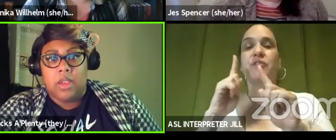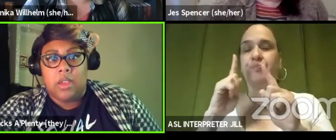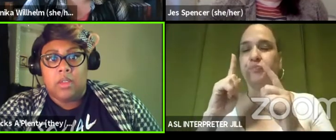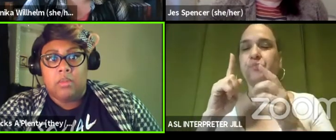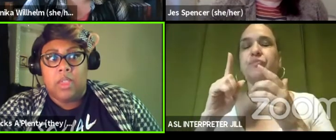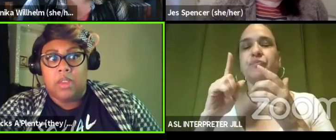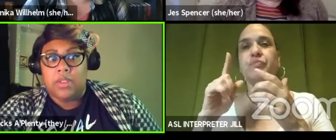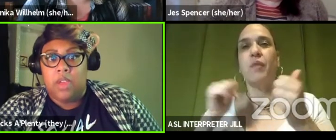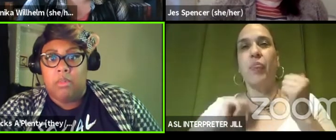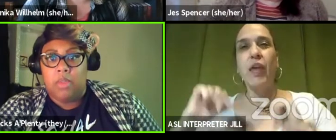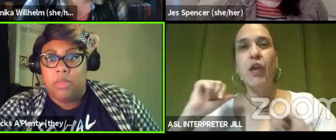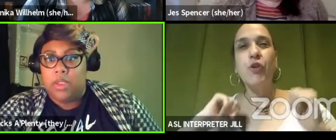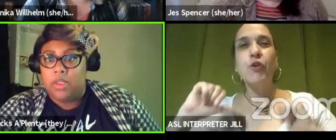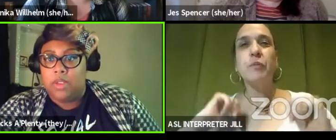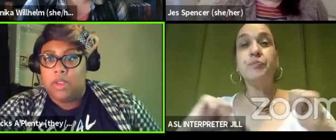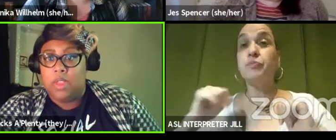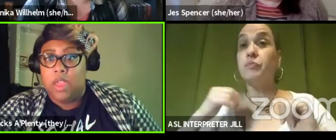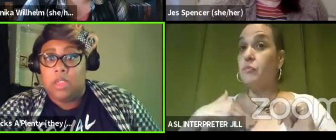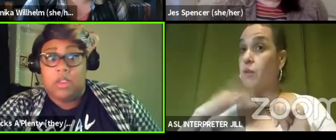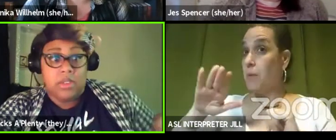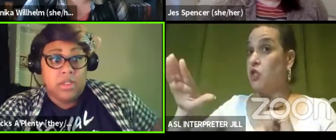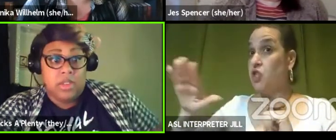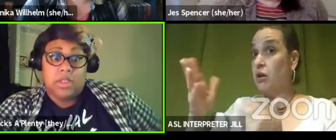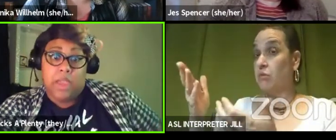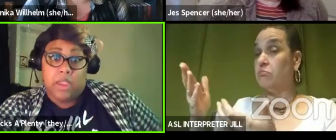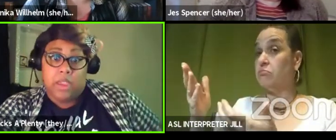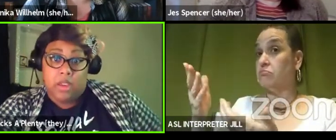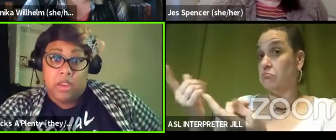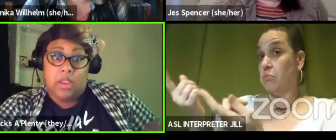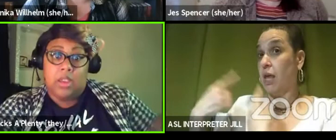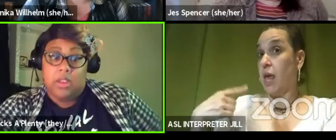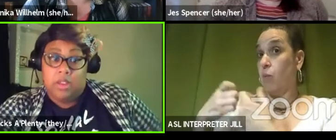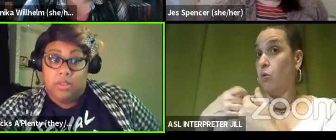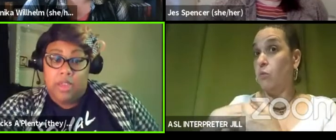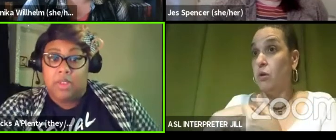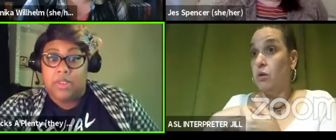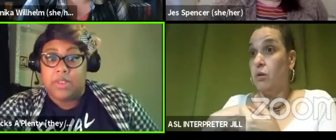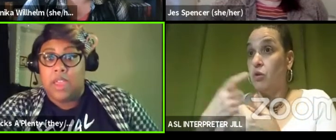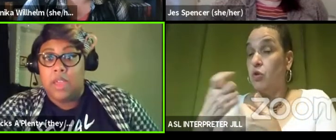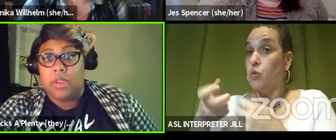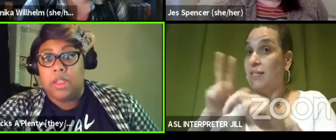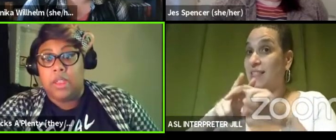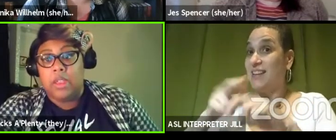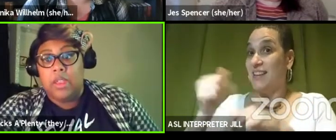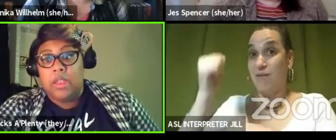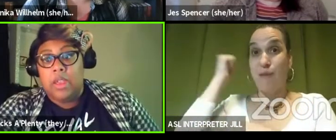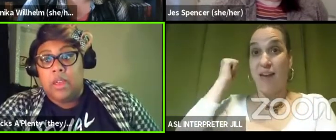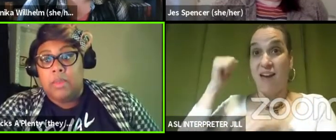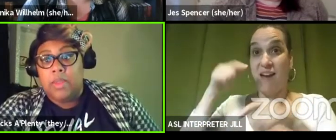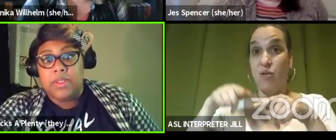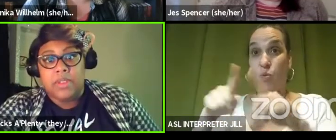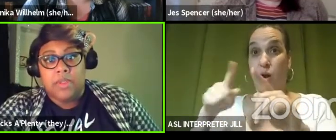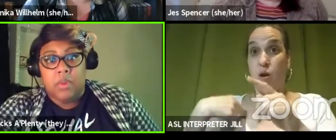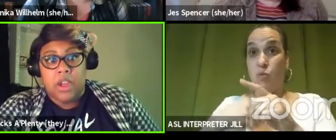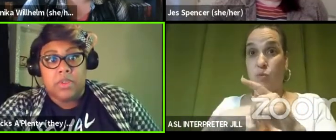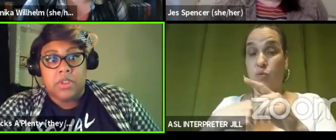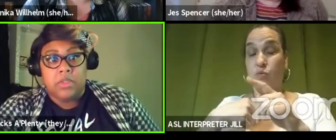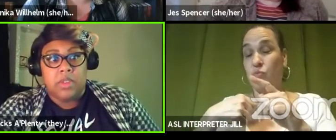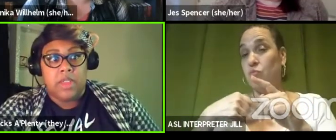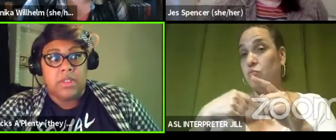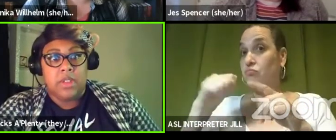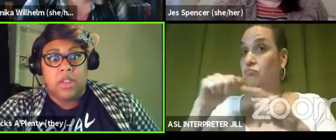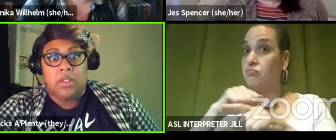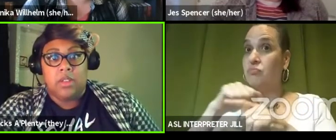And my kid has come with me. And I'm like, hey, you can sit in this back area and all of that while this is happening. My son has never watched me